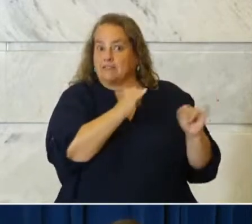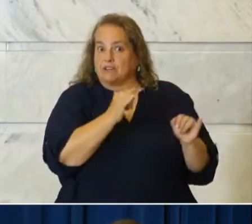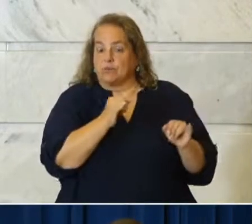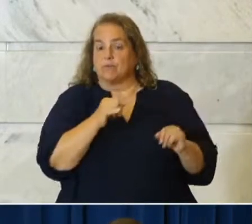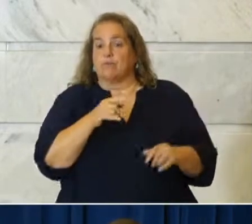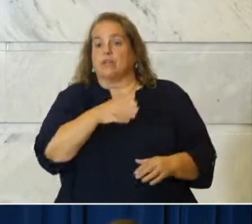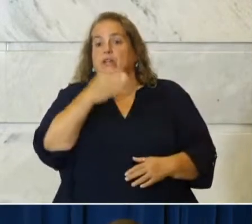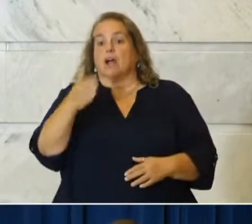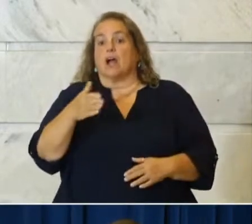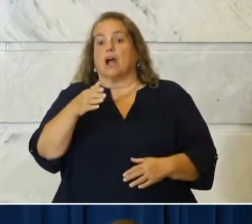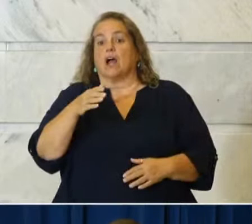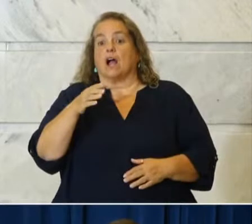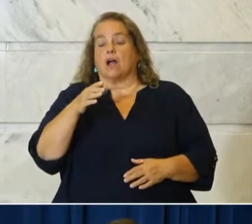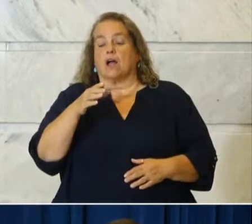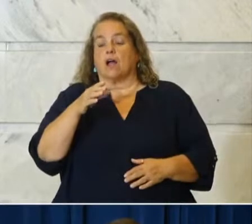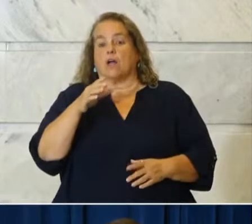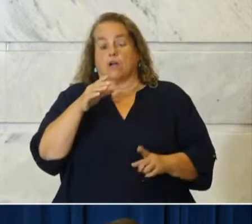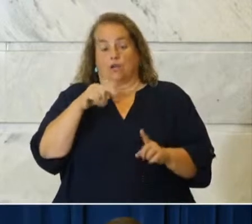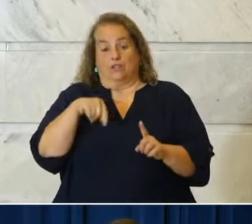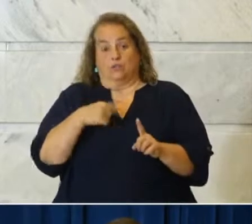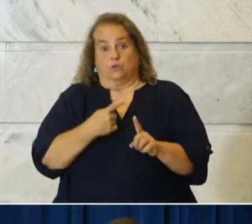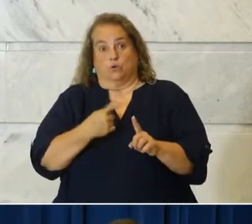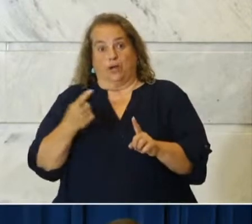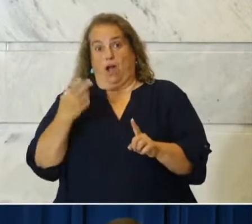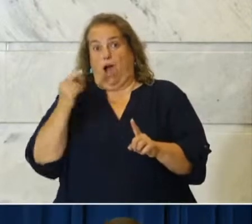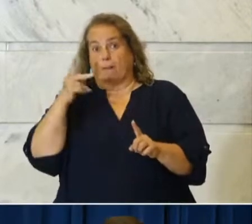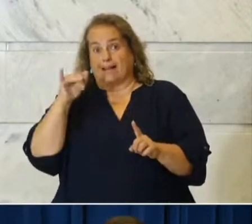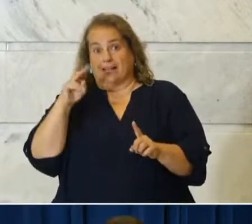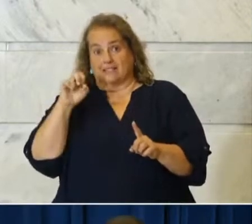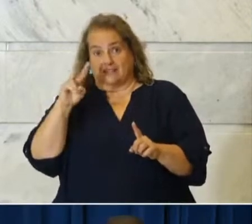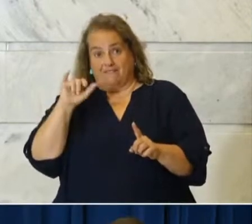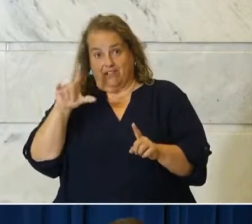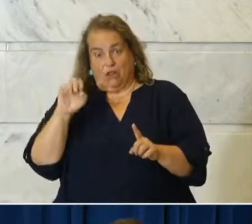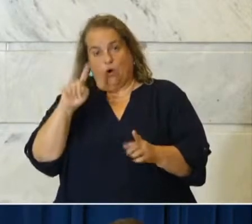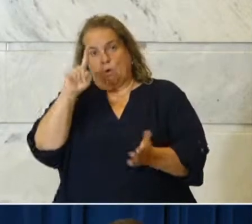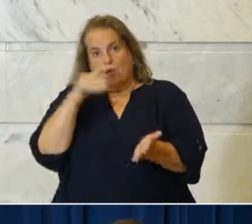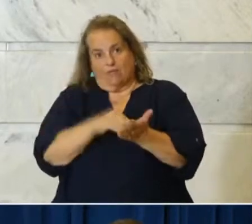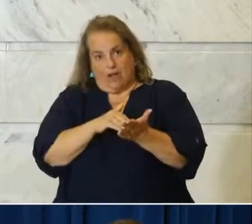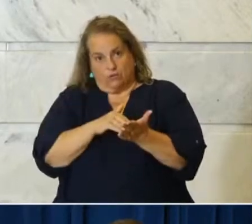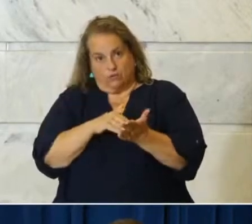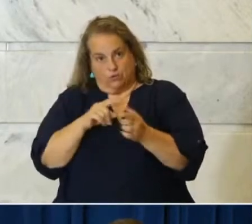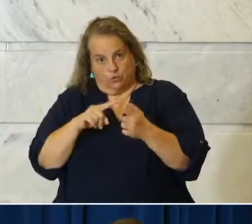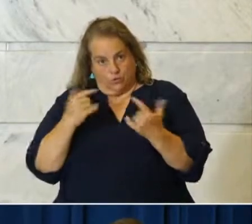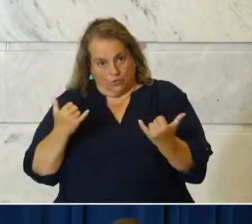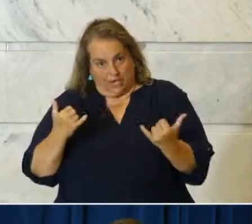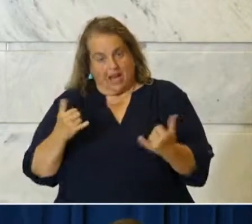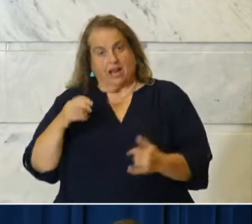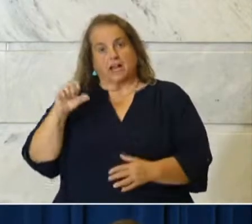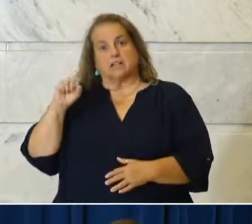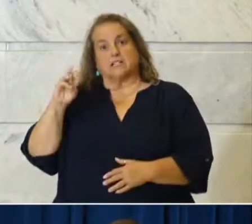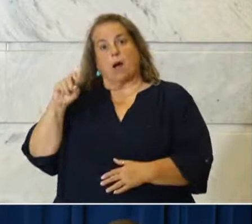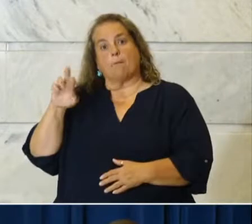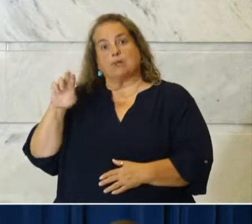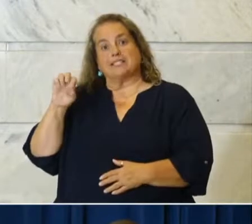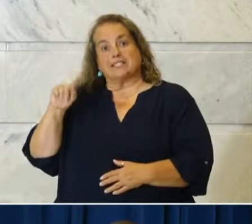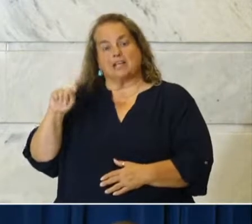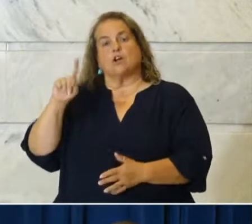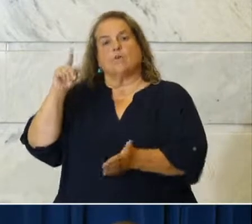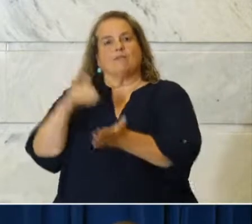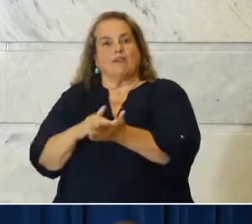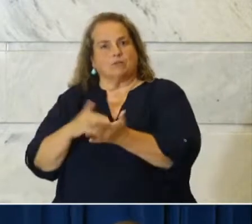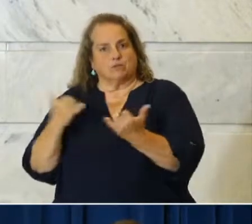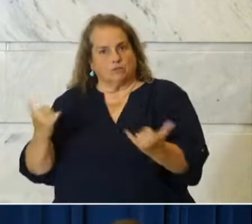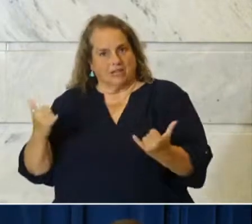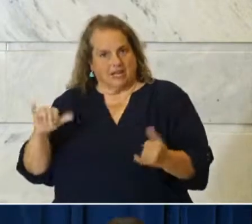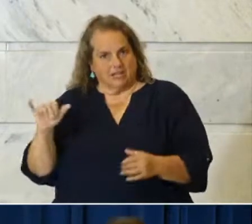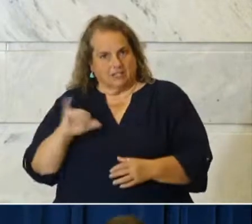886. I'm sorry, that's from before. This week, Hopkinsville has served 1,000 through today, and Somerset 1,000 through today as well. We've